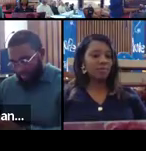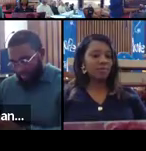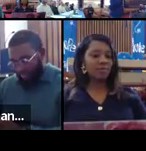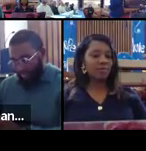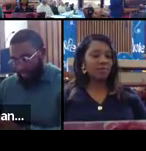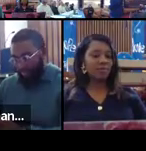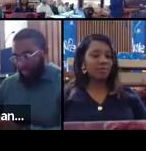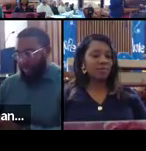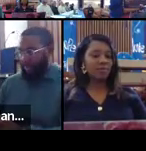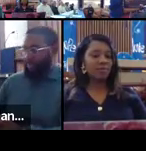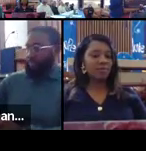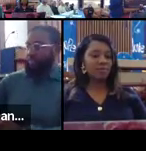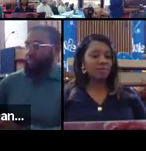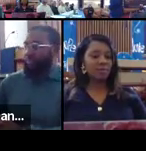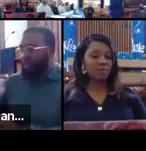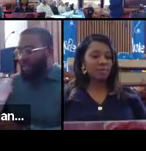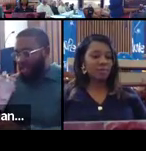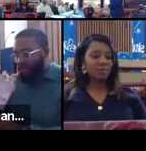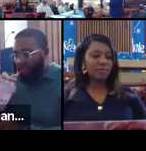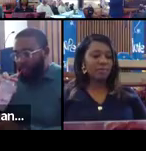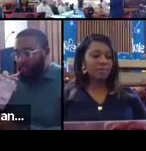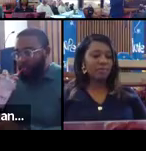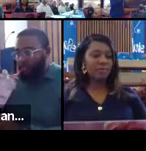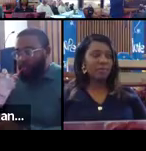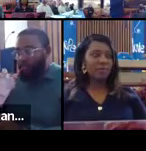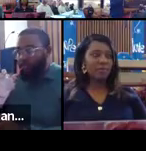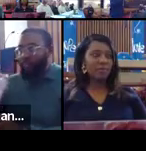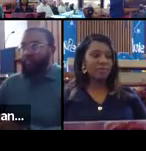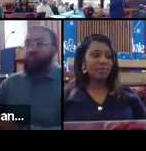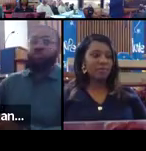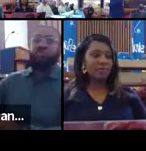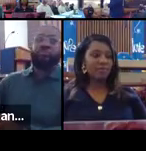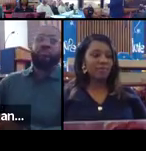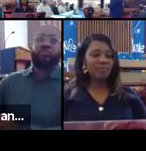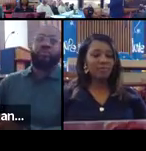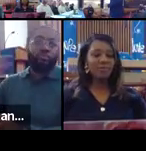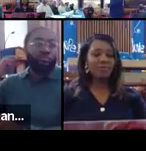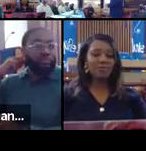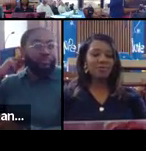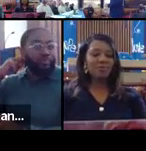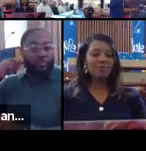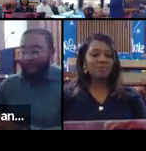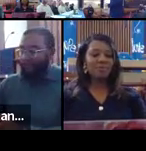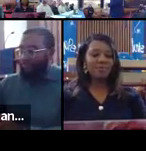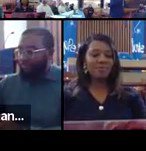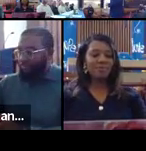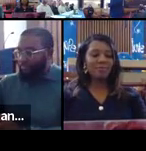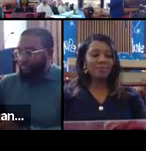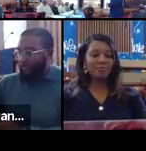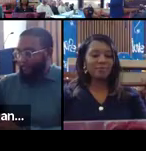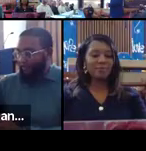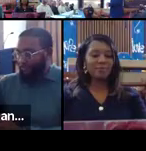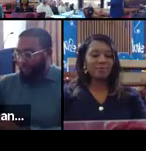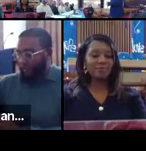so there's a lack of Natural Bridge, there's no business district as well, so there's a number of